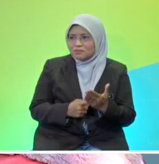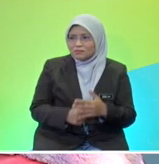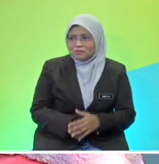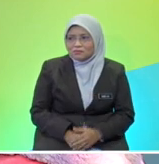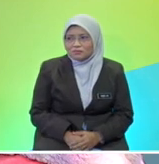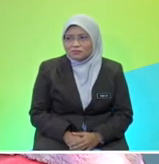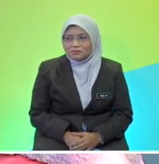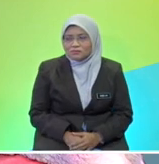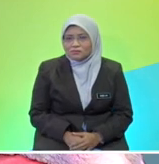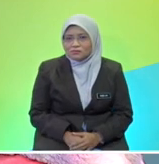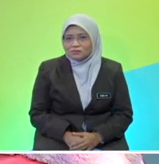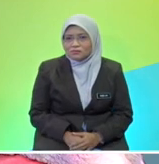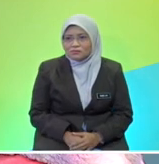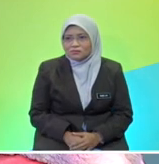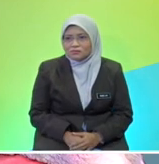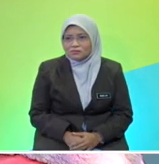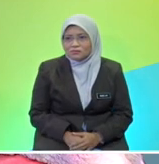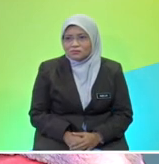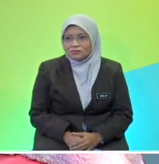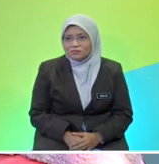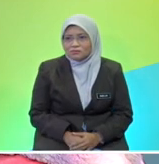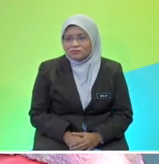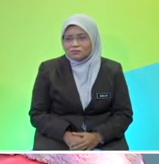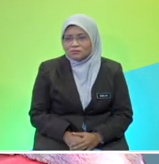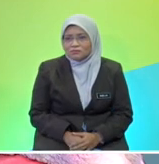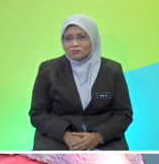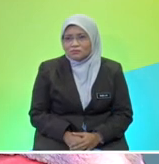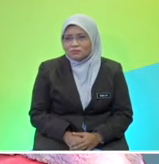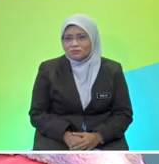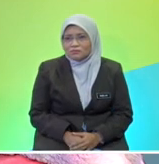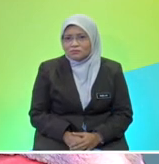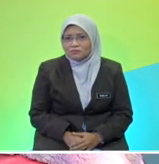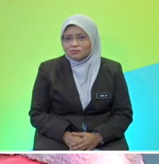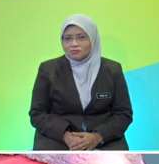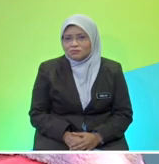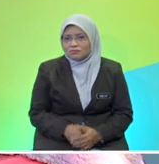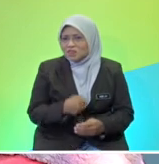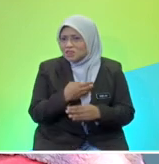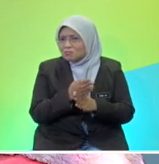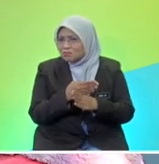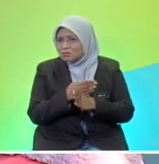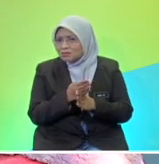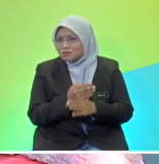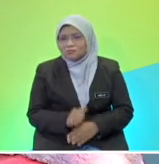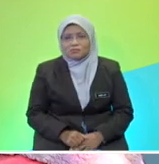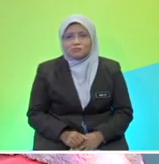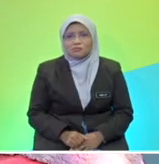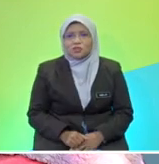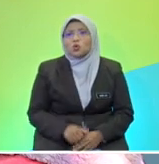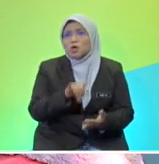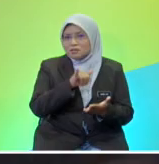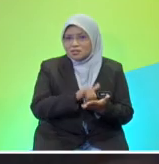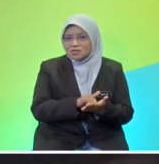Shapes, teacher? Yeah. Are those shapes? It comes in different shapes. These are called blocks. They are